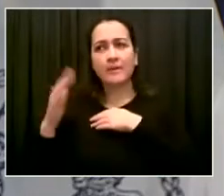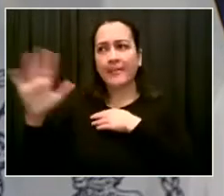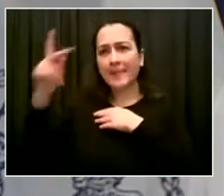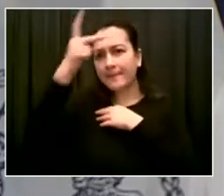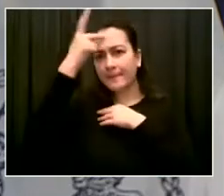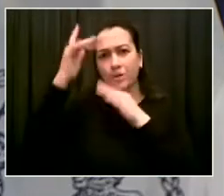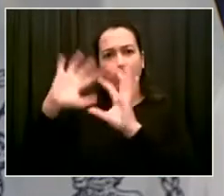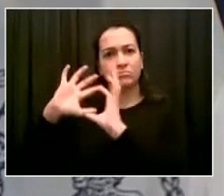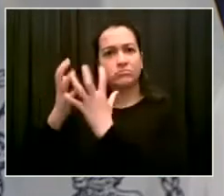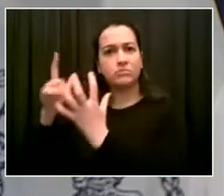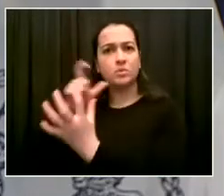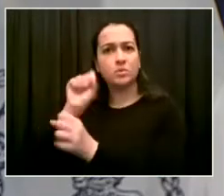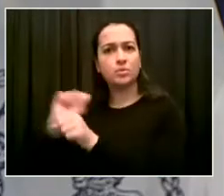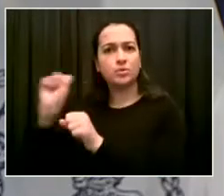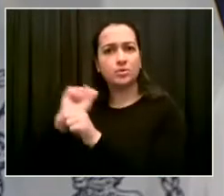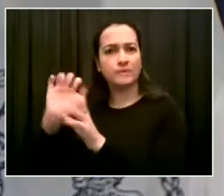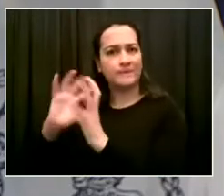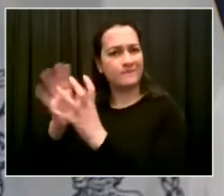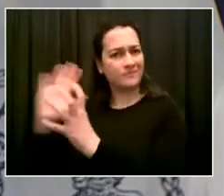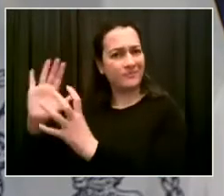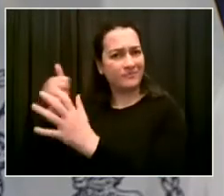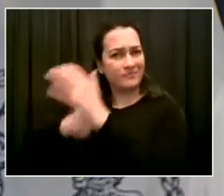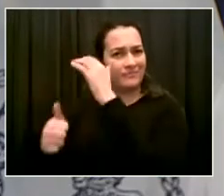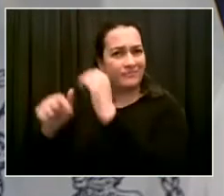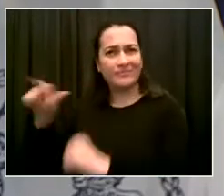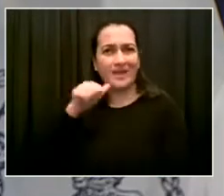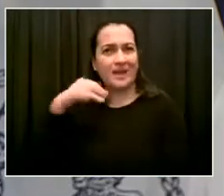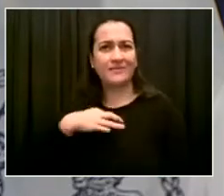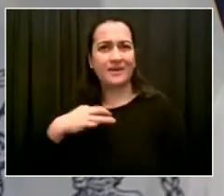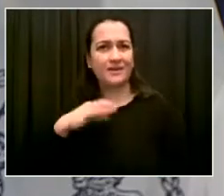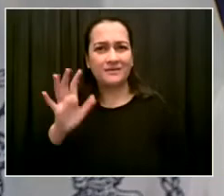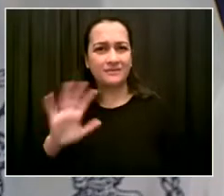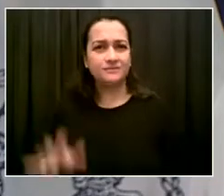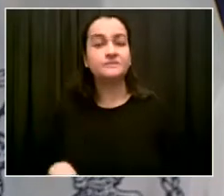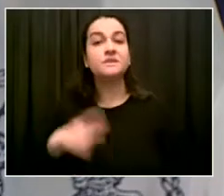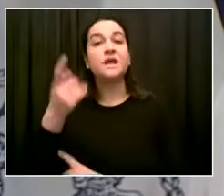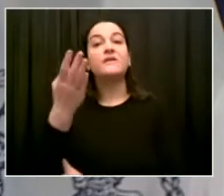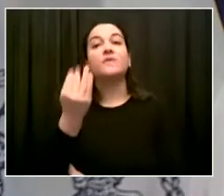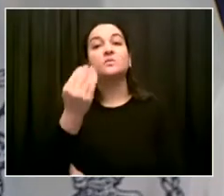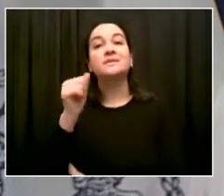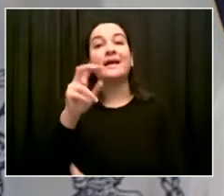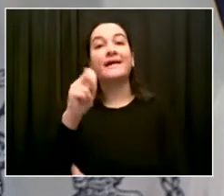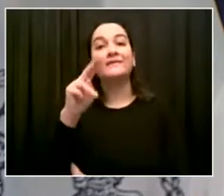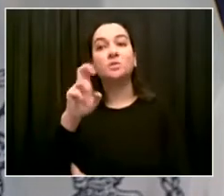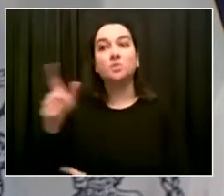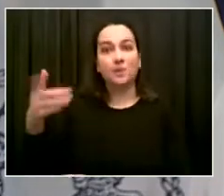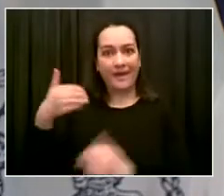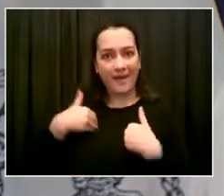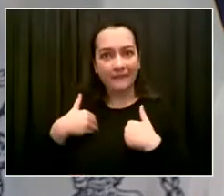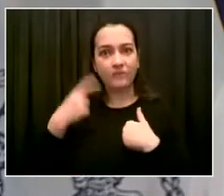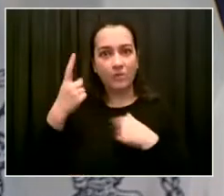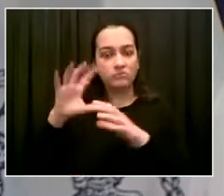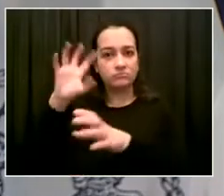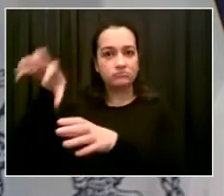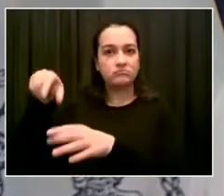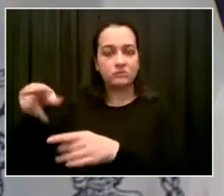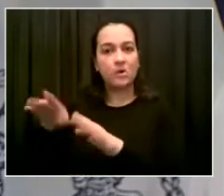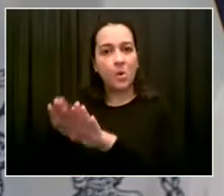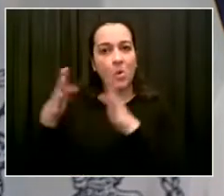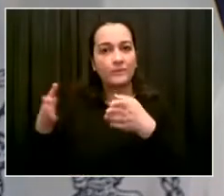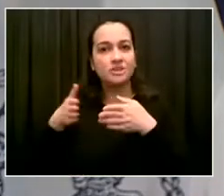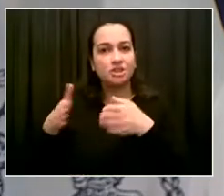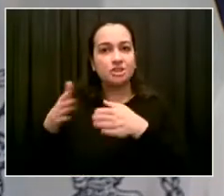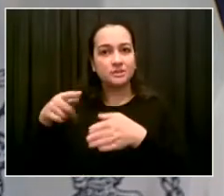day long. So what do you think about the idea of actually, because we've talked about this, Mr. Mayor, of actually taking a few of these open streets and making